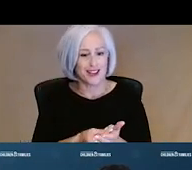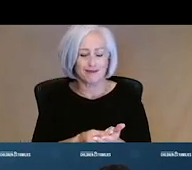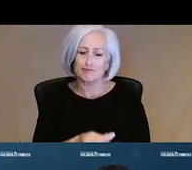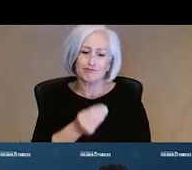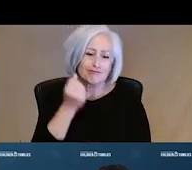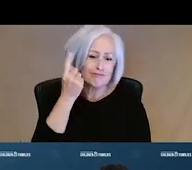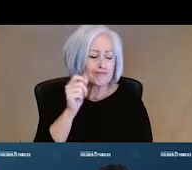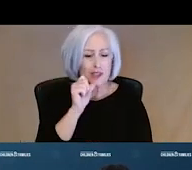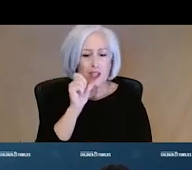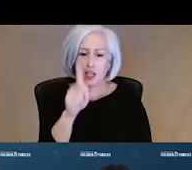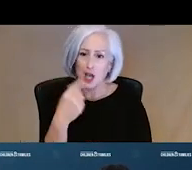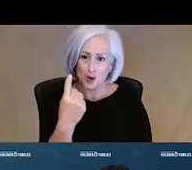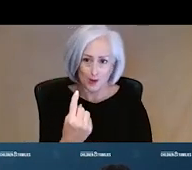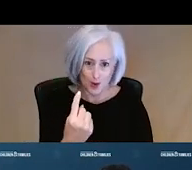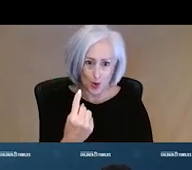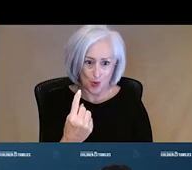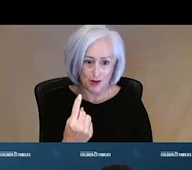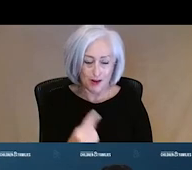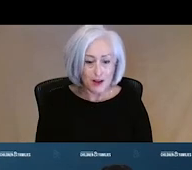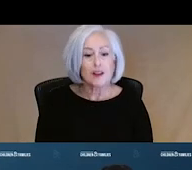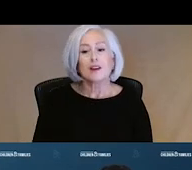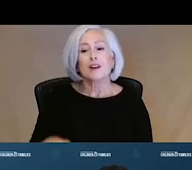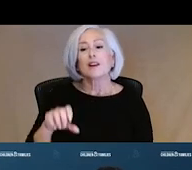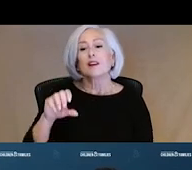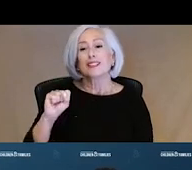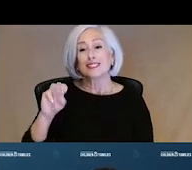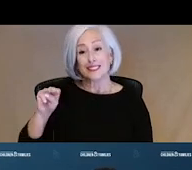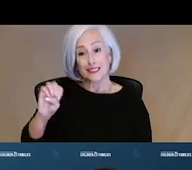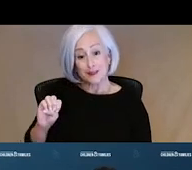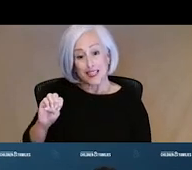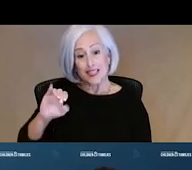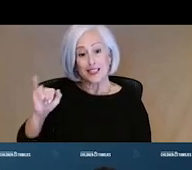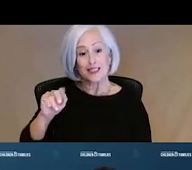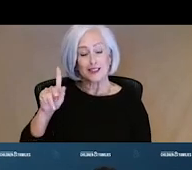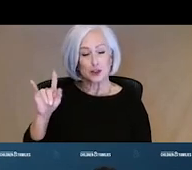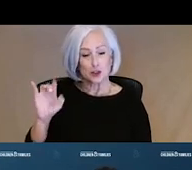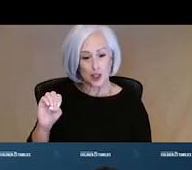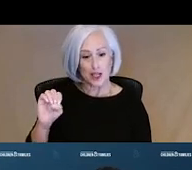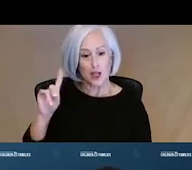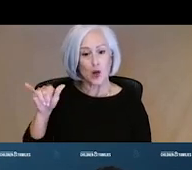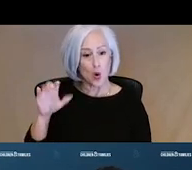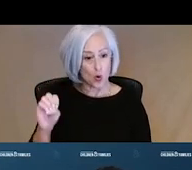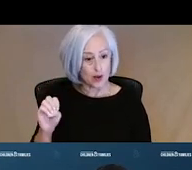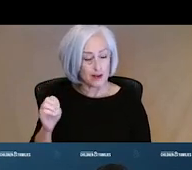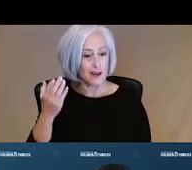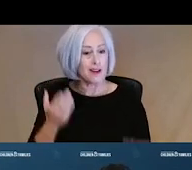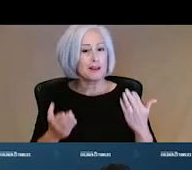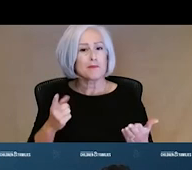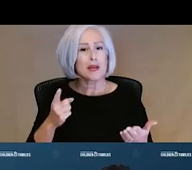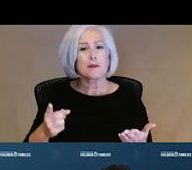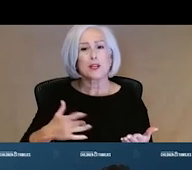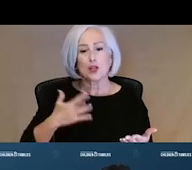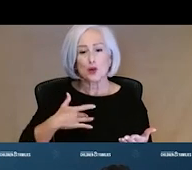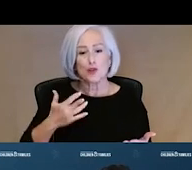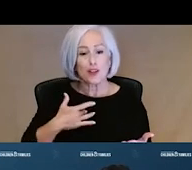insight that our subject matter expert, Jackie Old Coyote, shared with us. You may feel like you are alone in a raging river of activity.